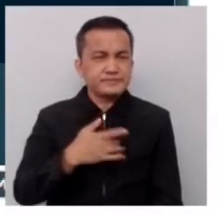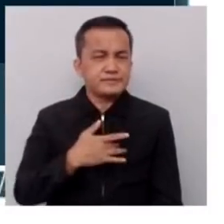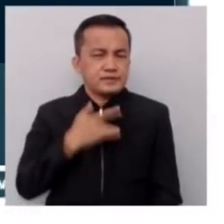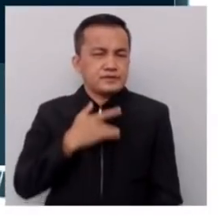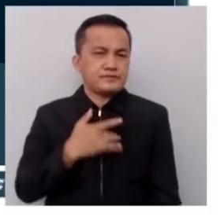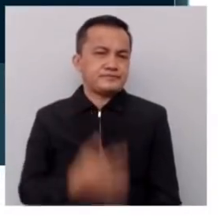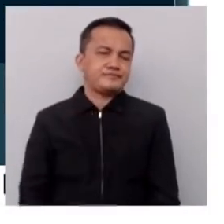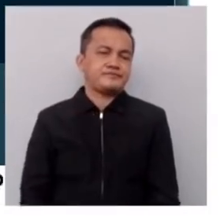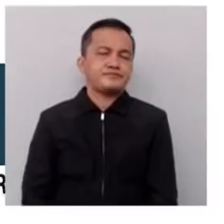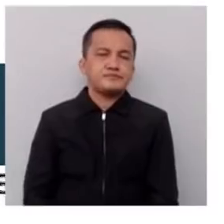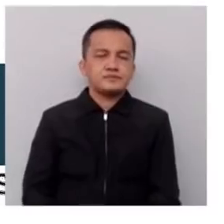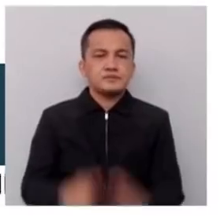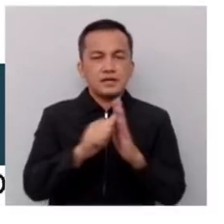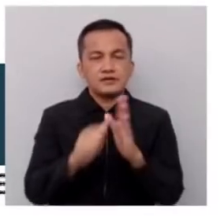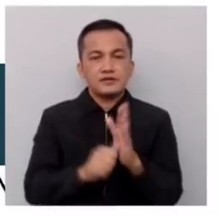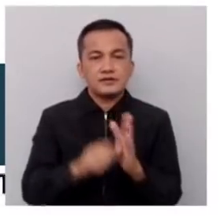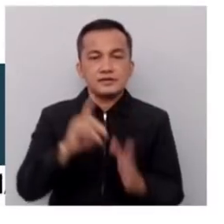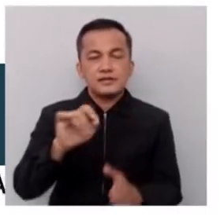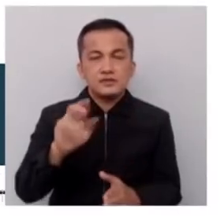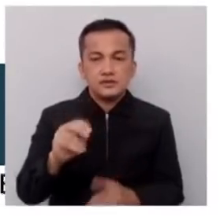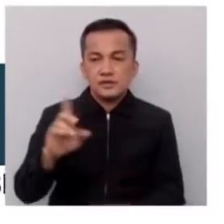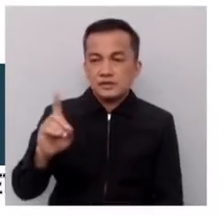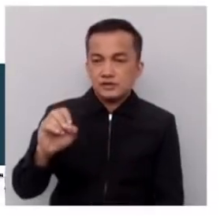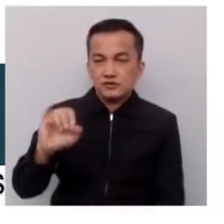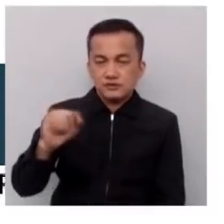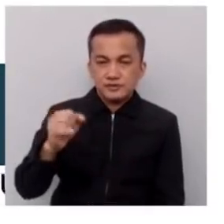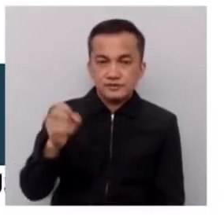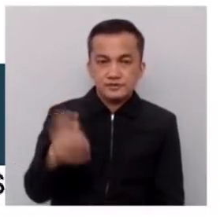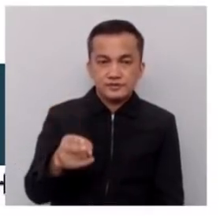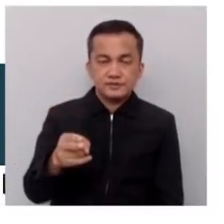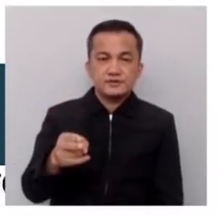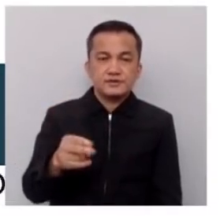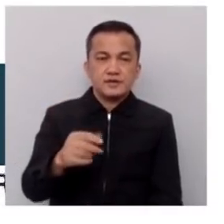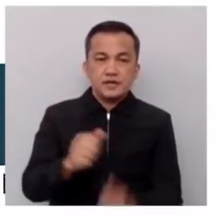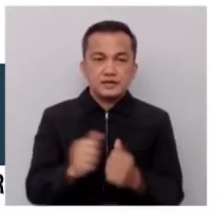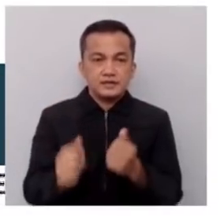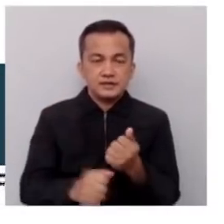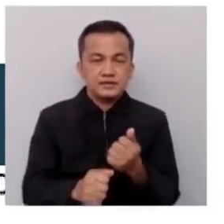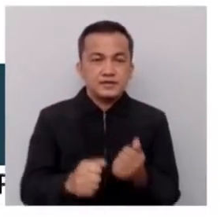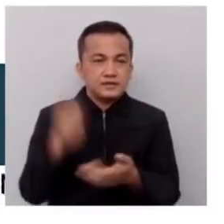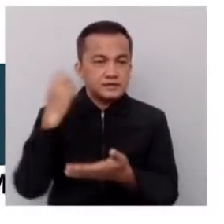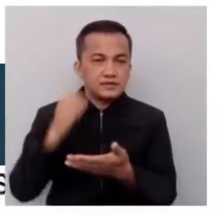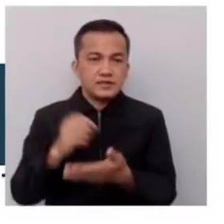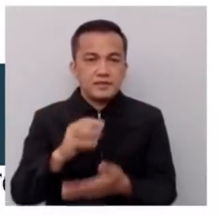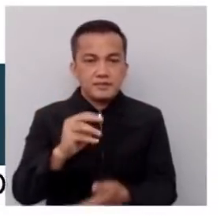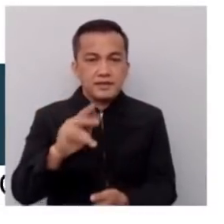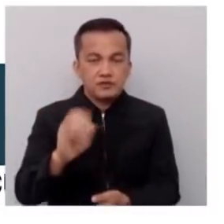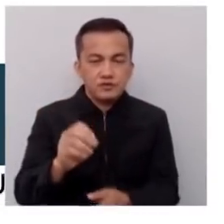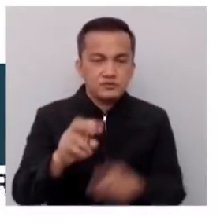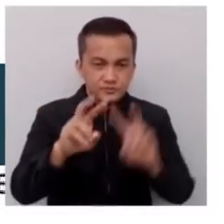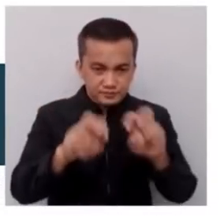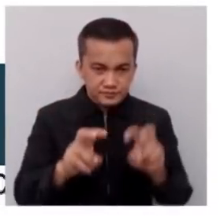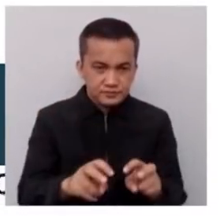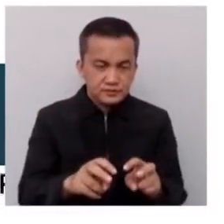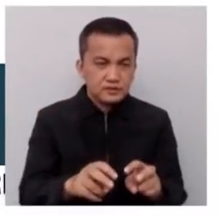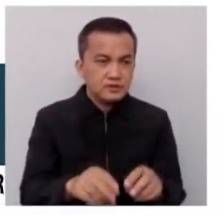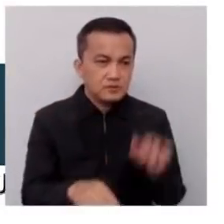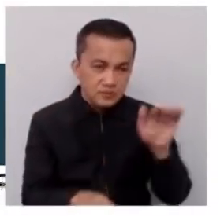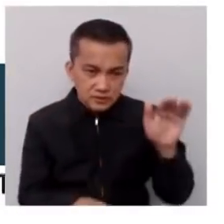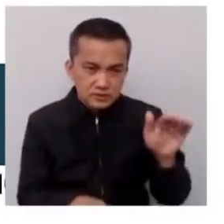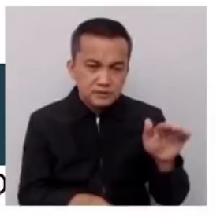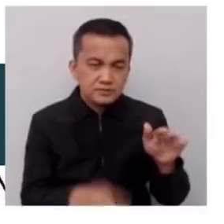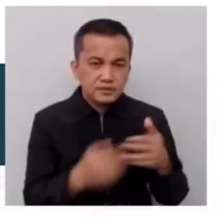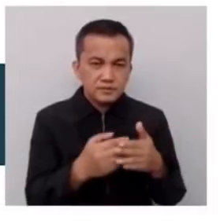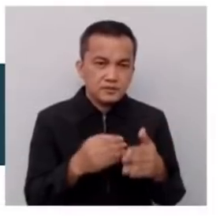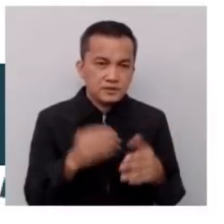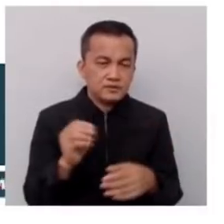De Leon, the DOJ has already instructed Undersecretary Deo Marco to investigate. We did reach out to him before our airing today to